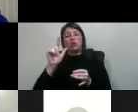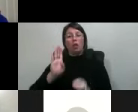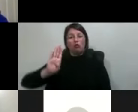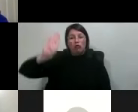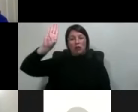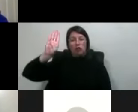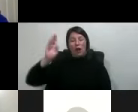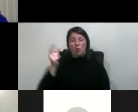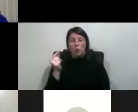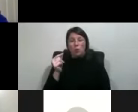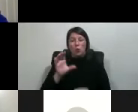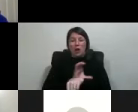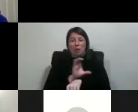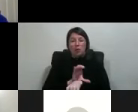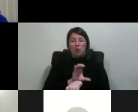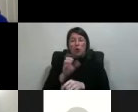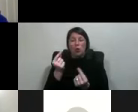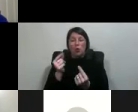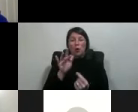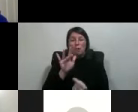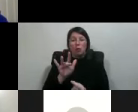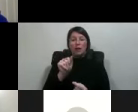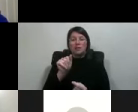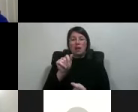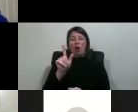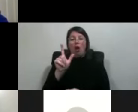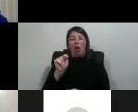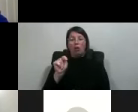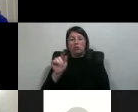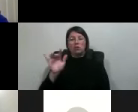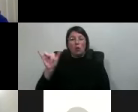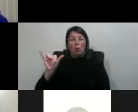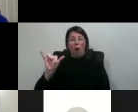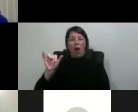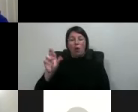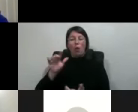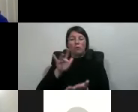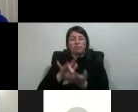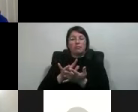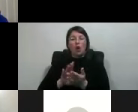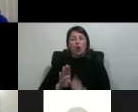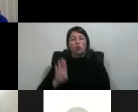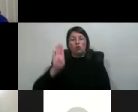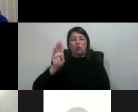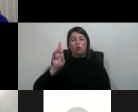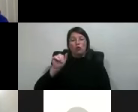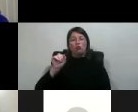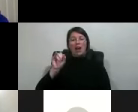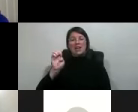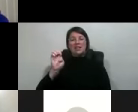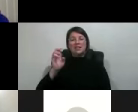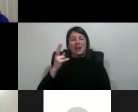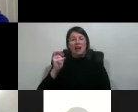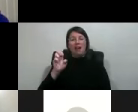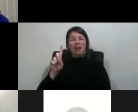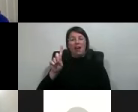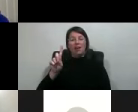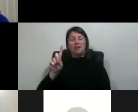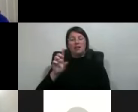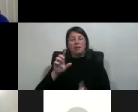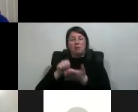on the computer, please press Alt-Y or click the raise hand button at the bottom center of